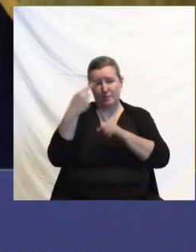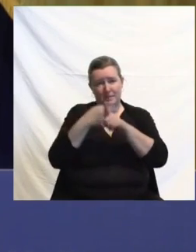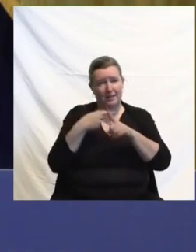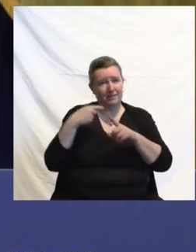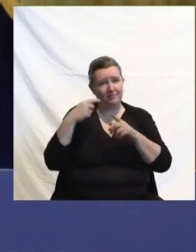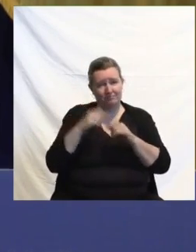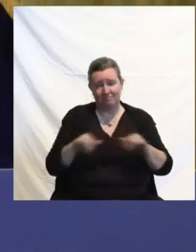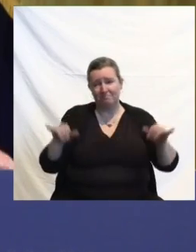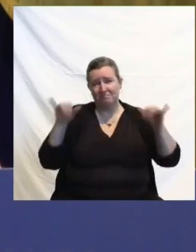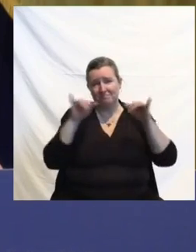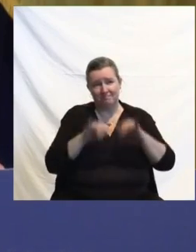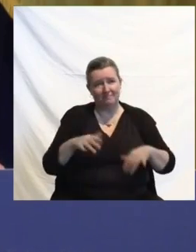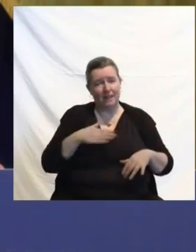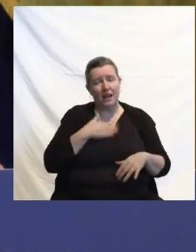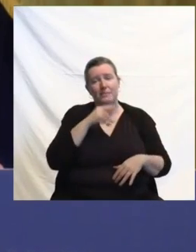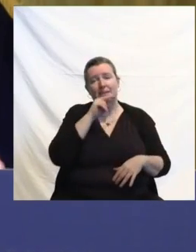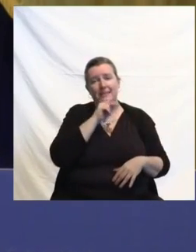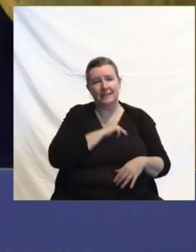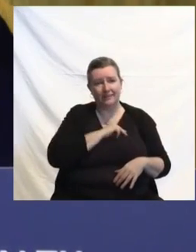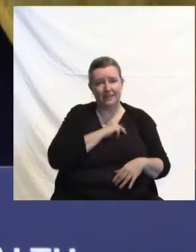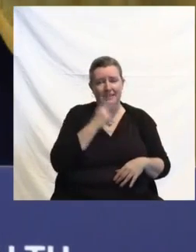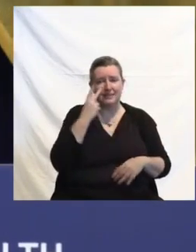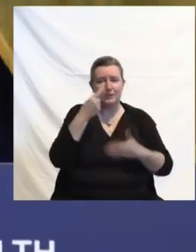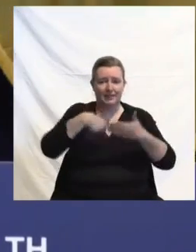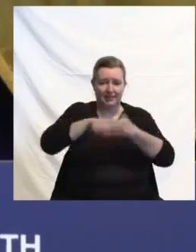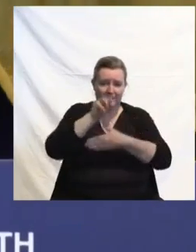Thanksgiving. We'll see you back here a week from today. God bless. bless.